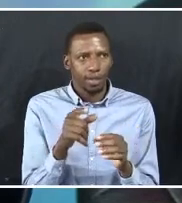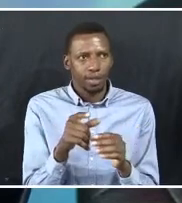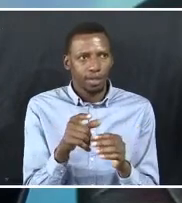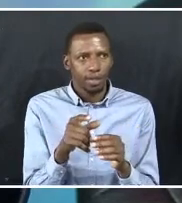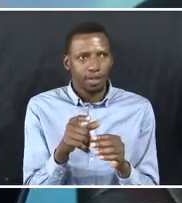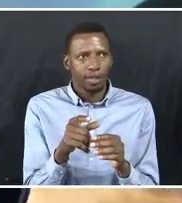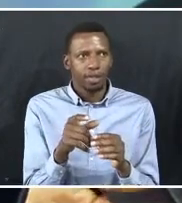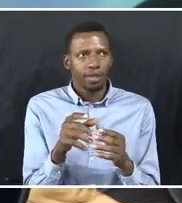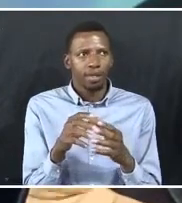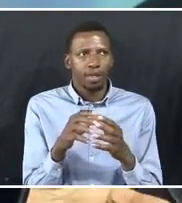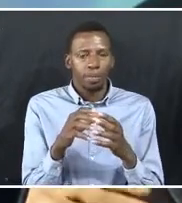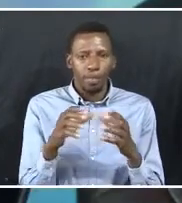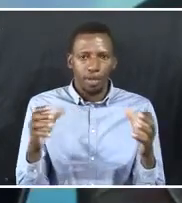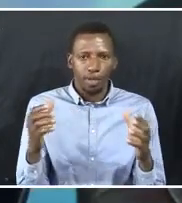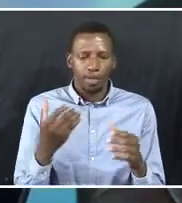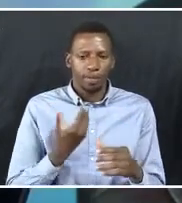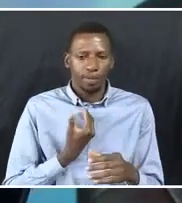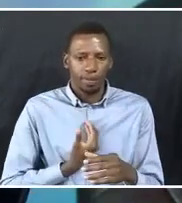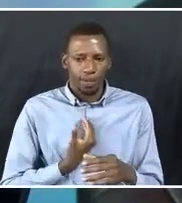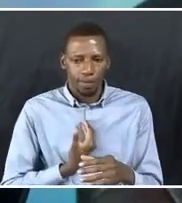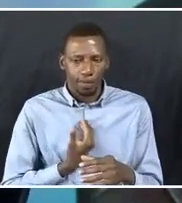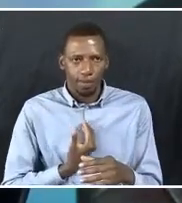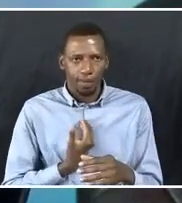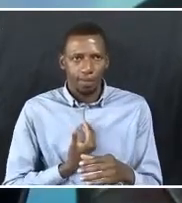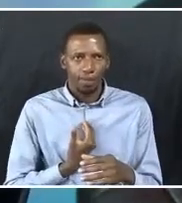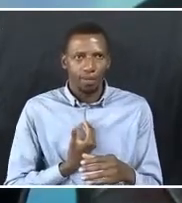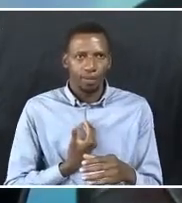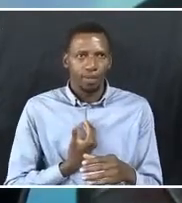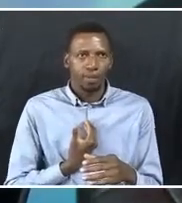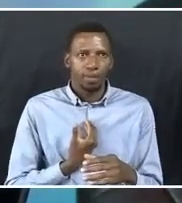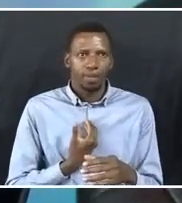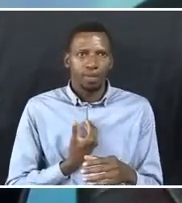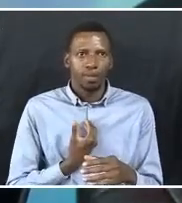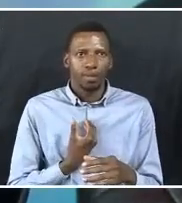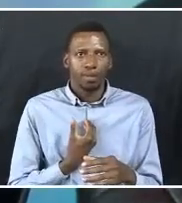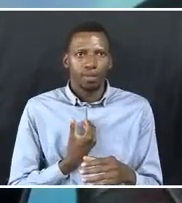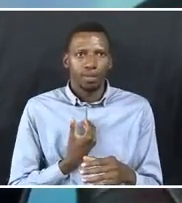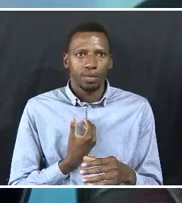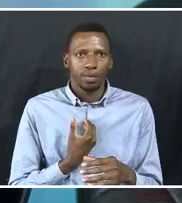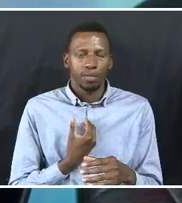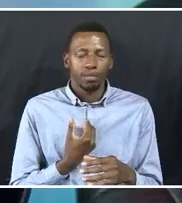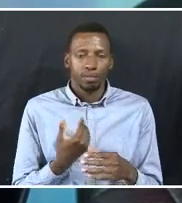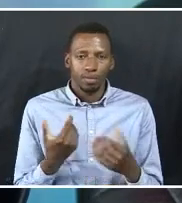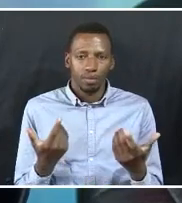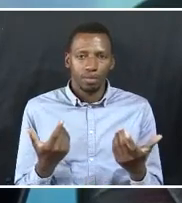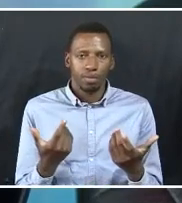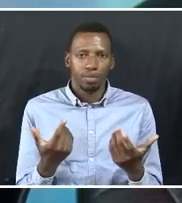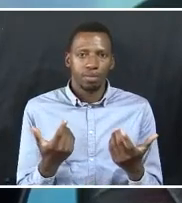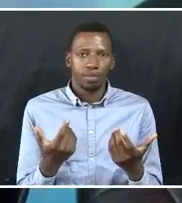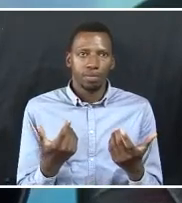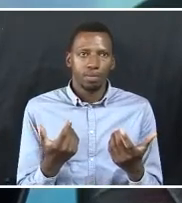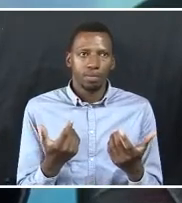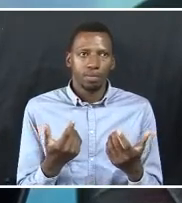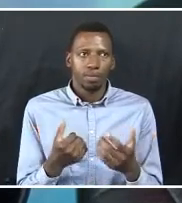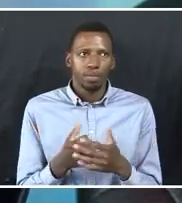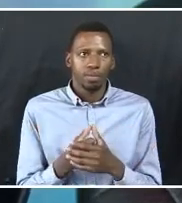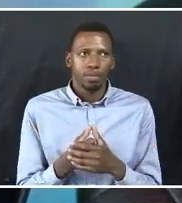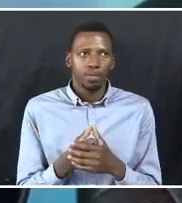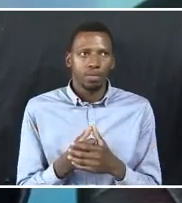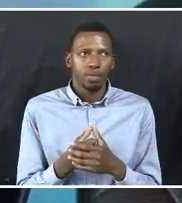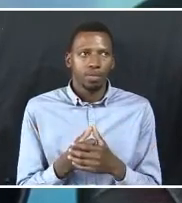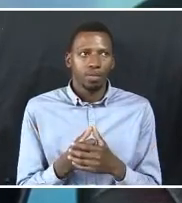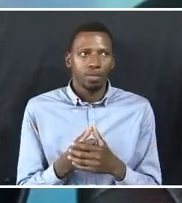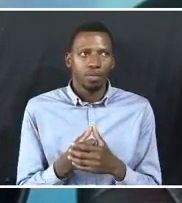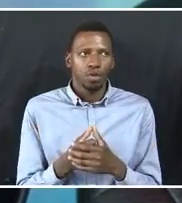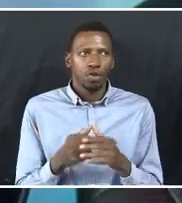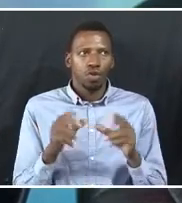surgery on the donor, they do a surgery on the patient. There is no surgery. There's completely no surgery